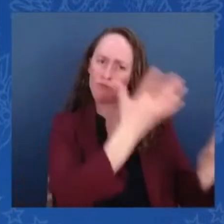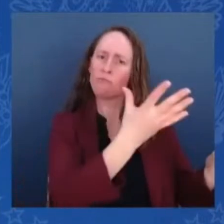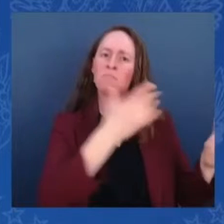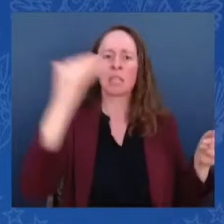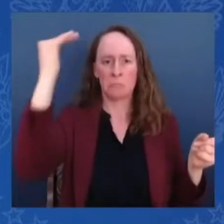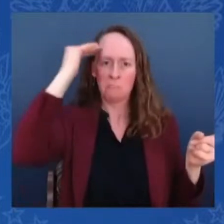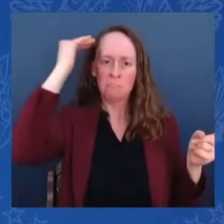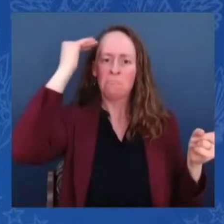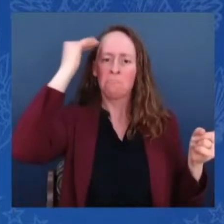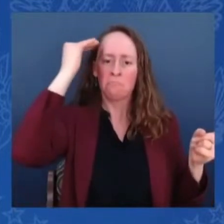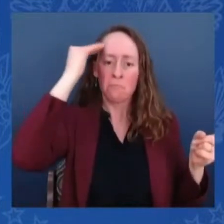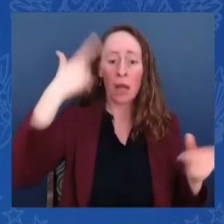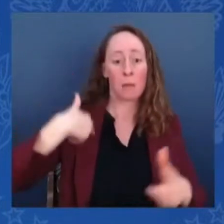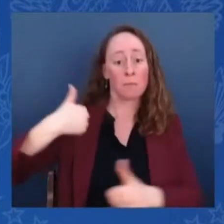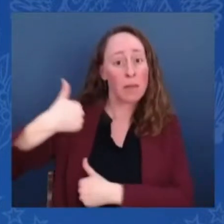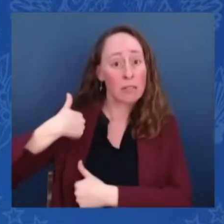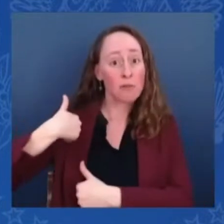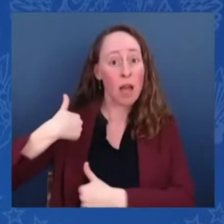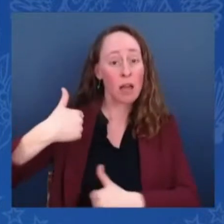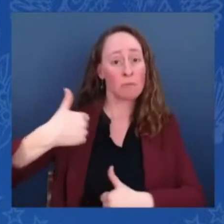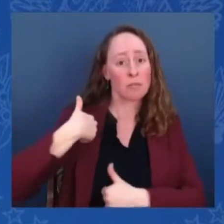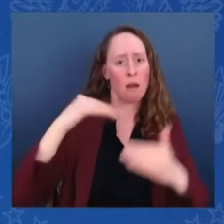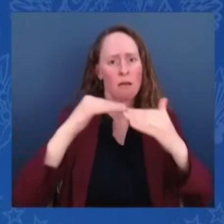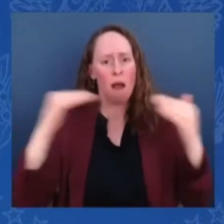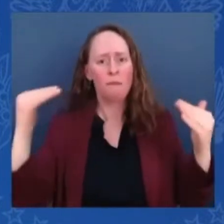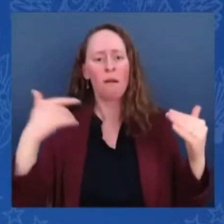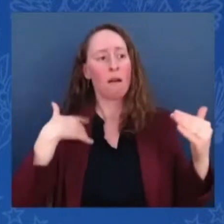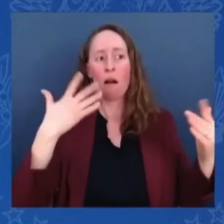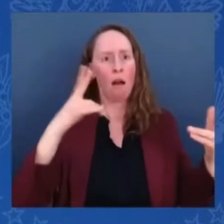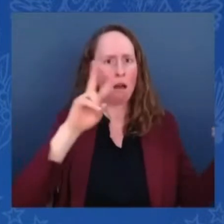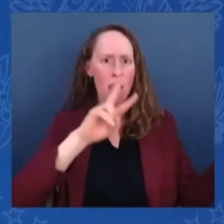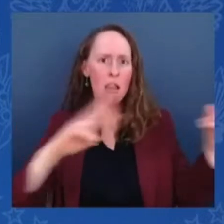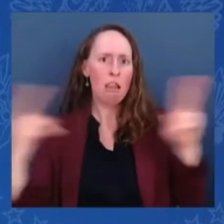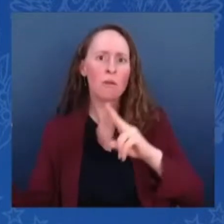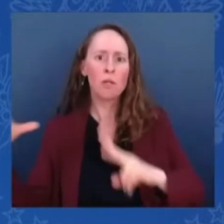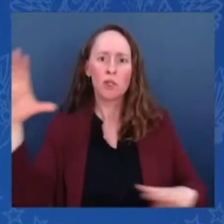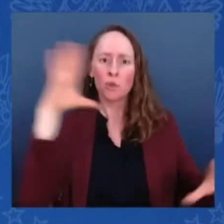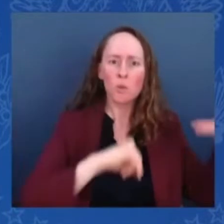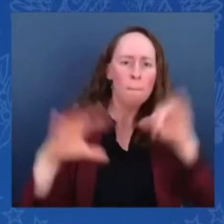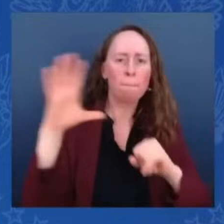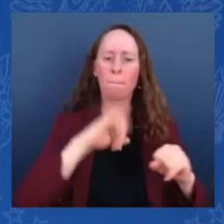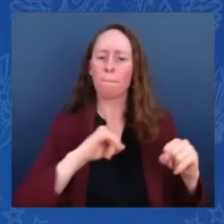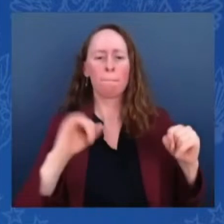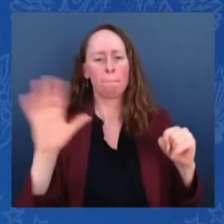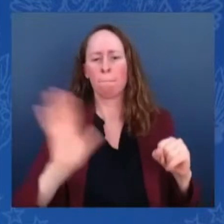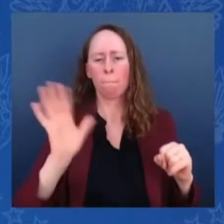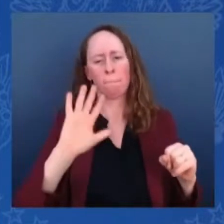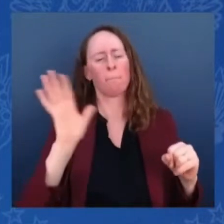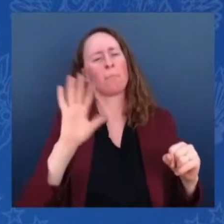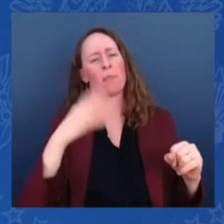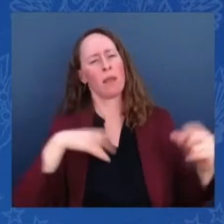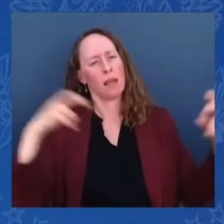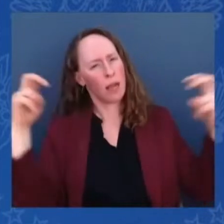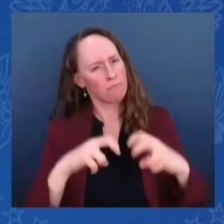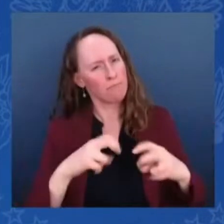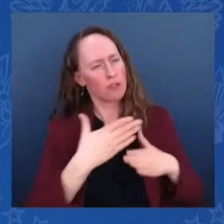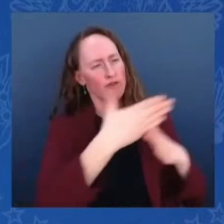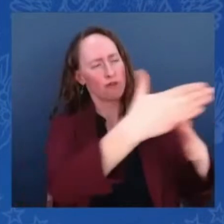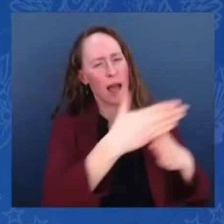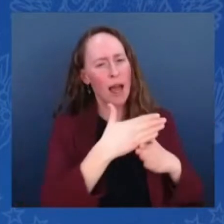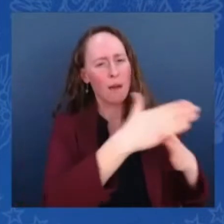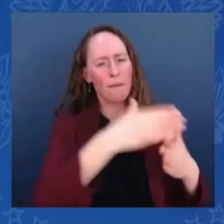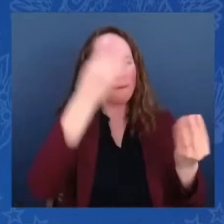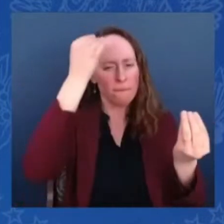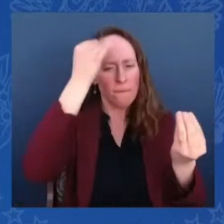To avoid misunderstanding, we found ways to work with each other, to address climate change, to reduce the flow